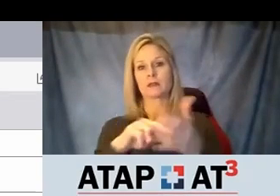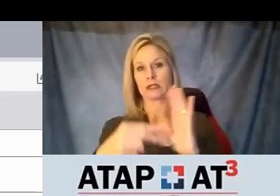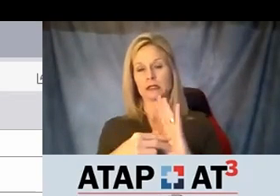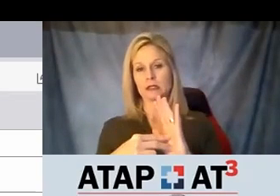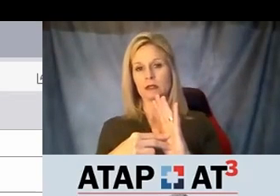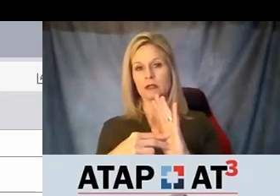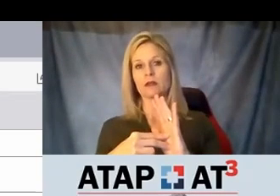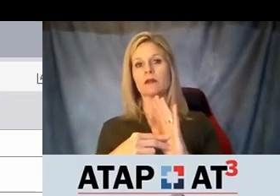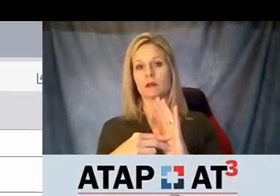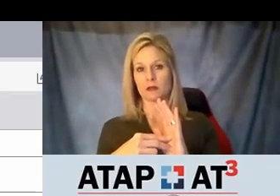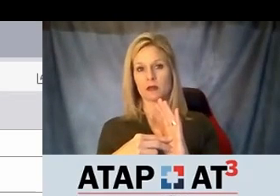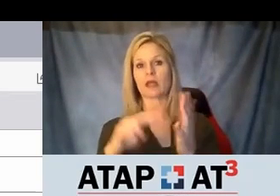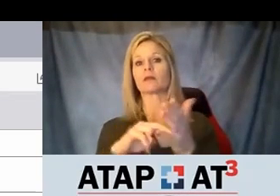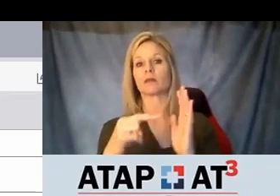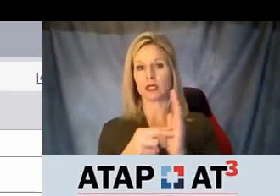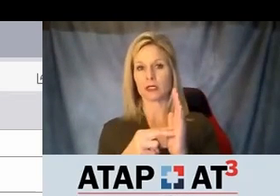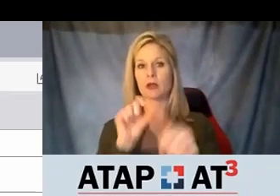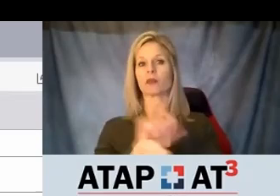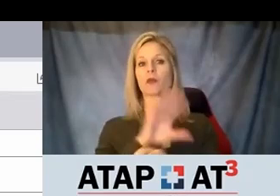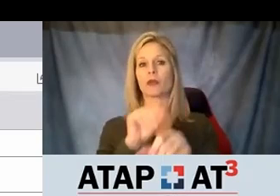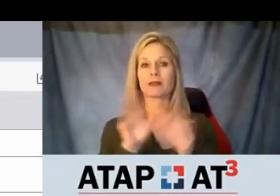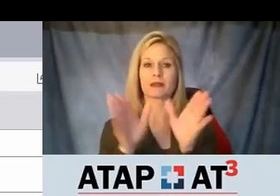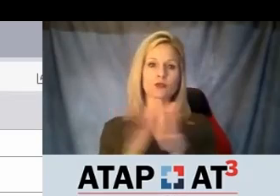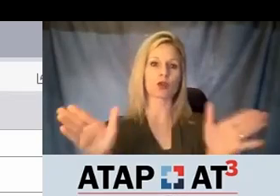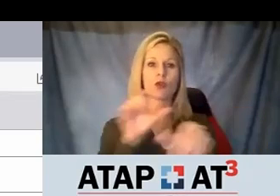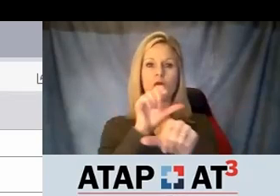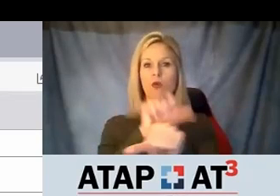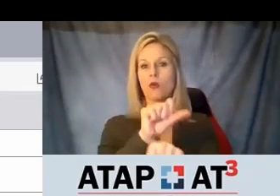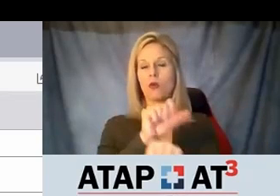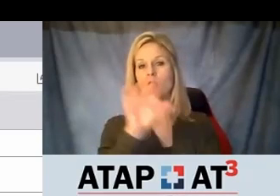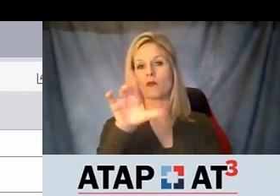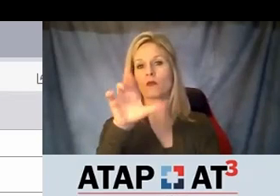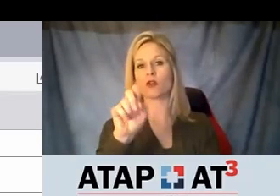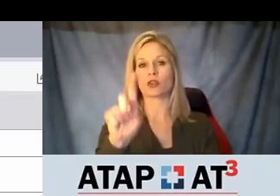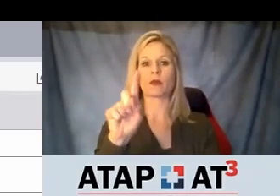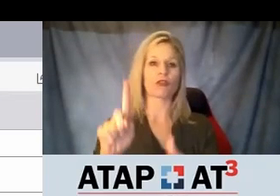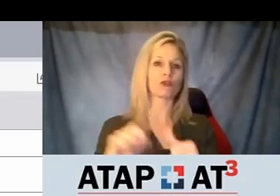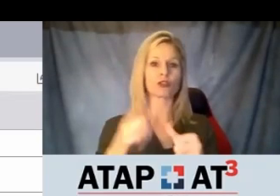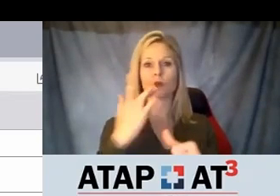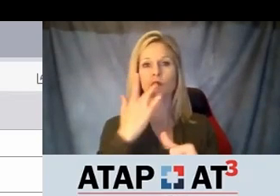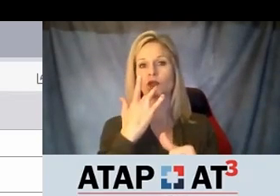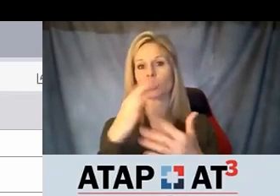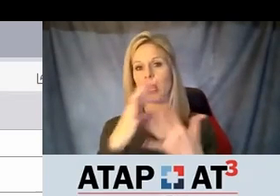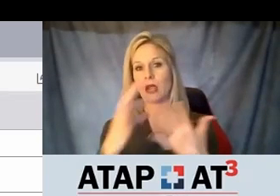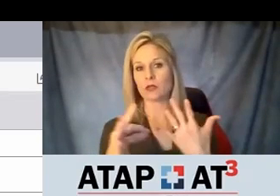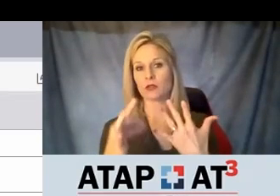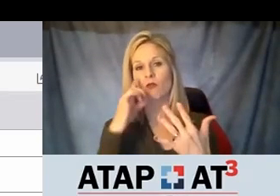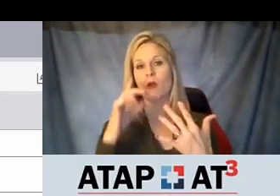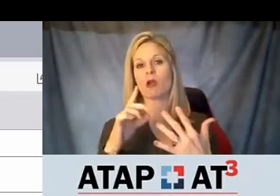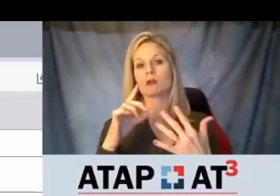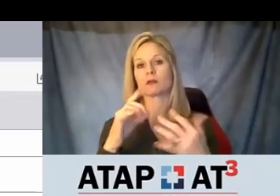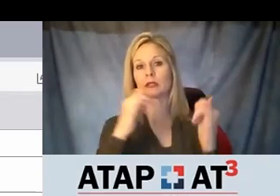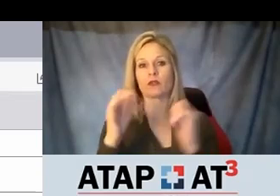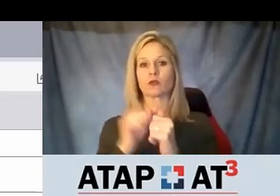Employment First means that employment in the general workforce should be the first and preferred option for individuals with